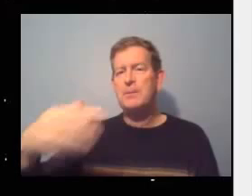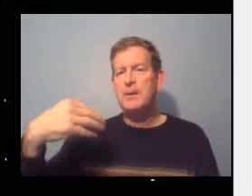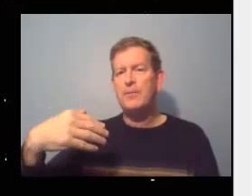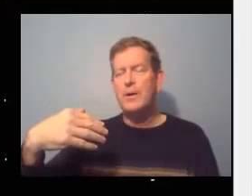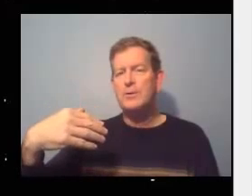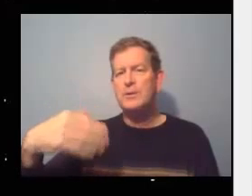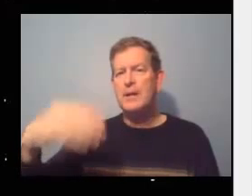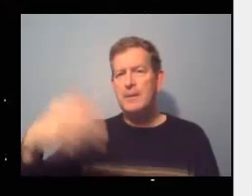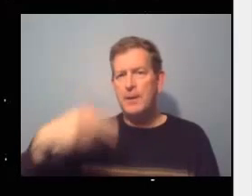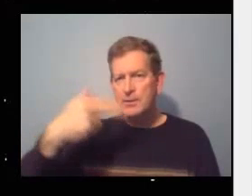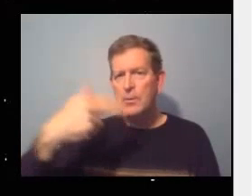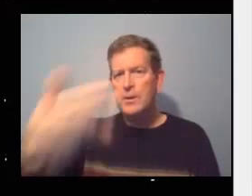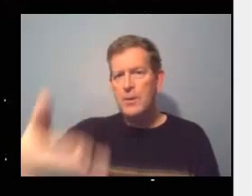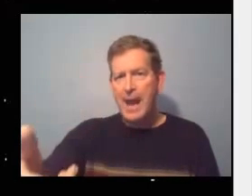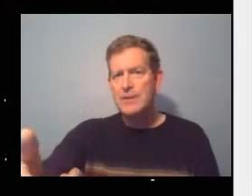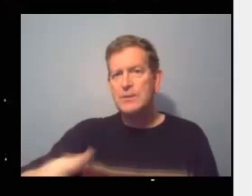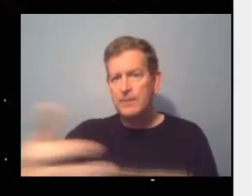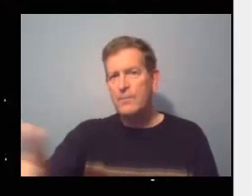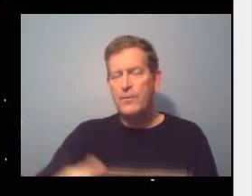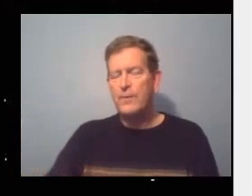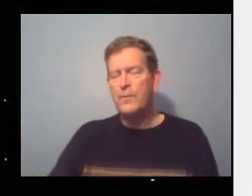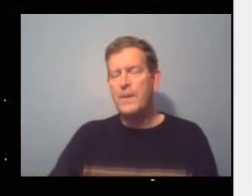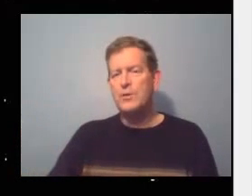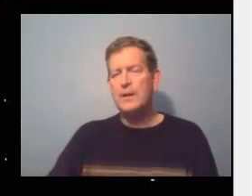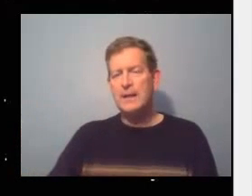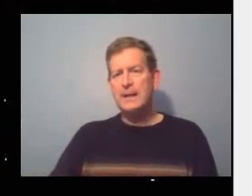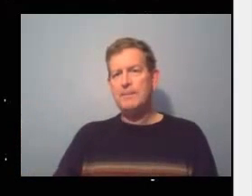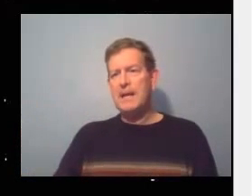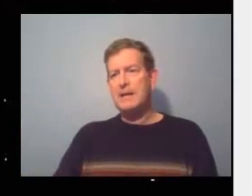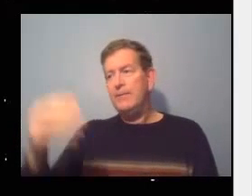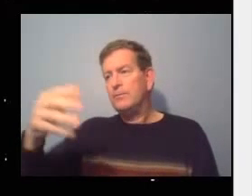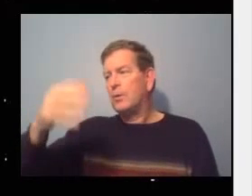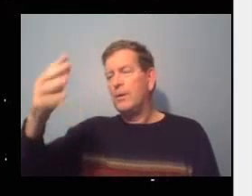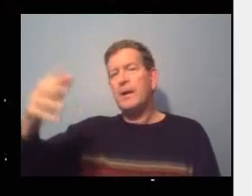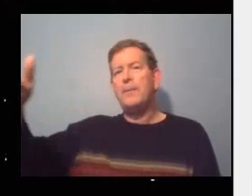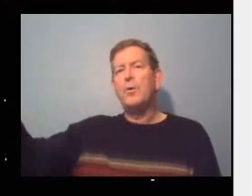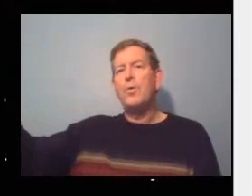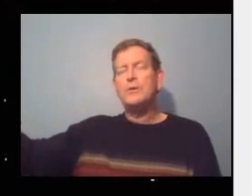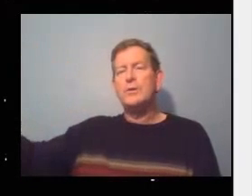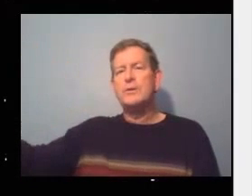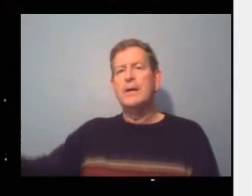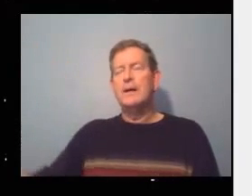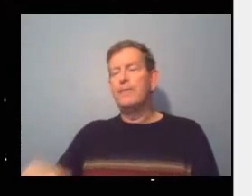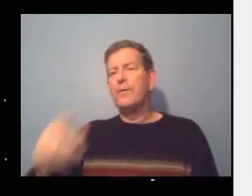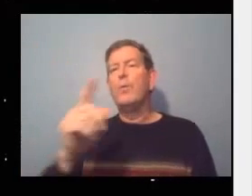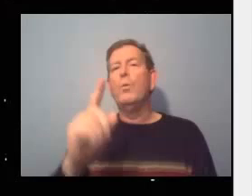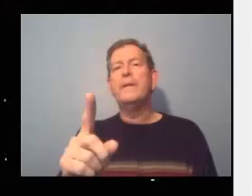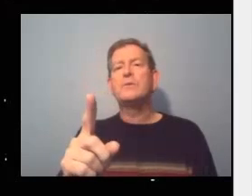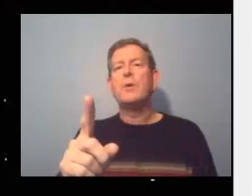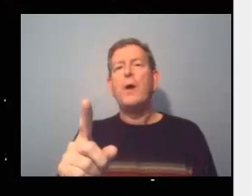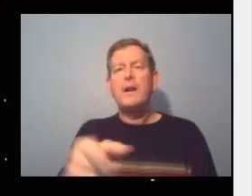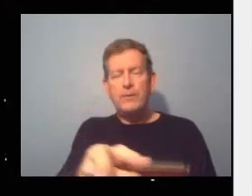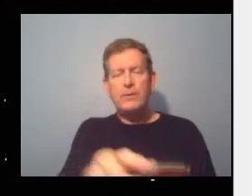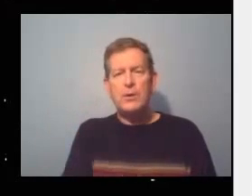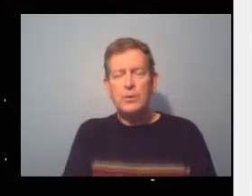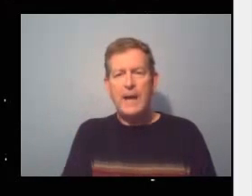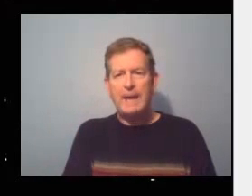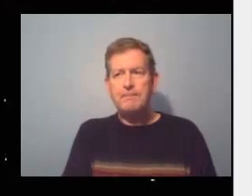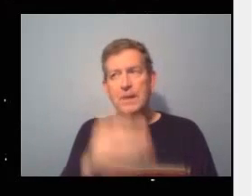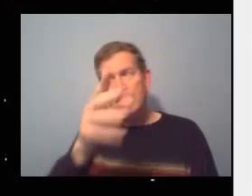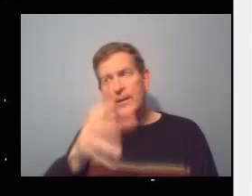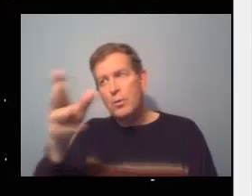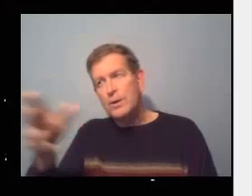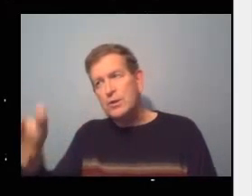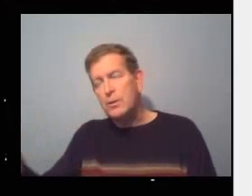the recipient of questions, but also the one who asks for information. And even throw in a couple questions for the one that's required of you in the